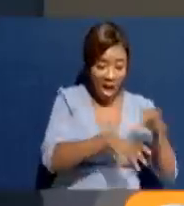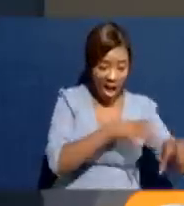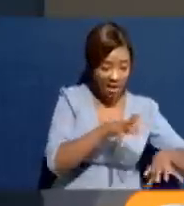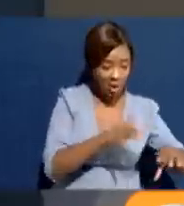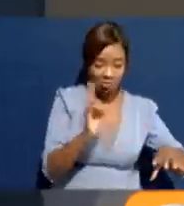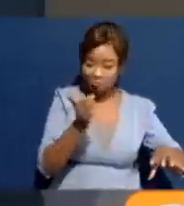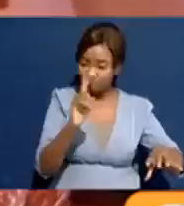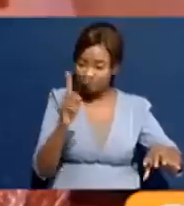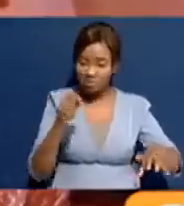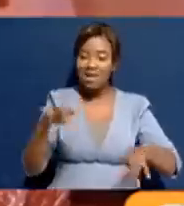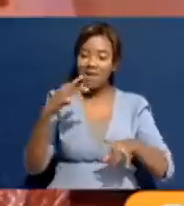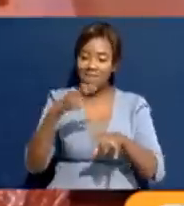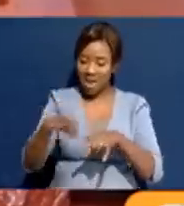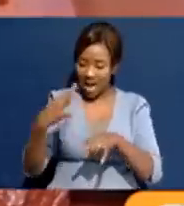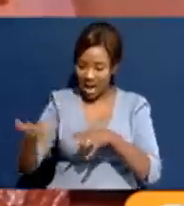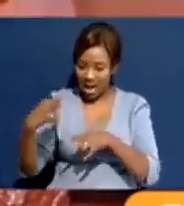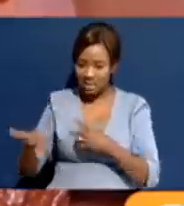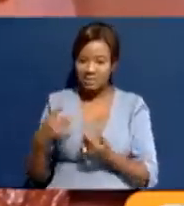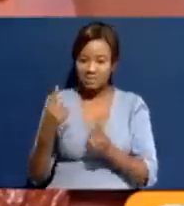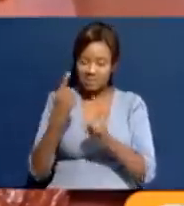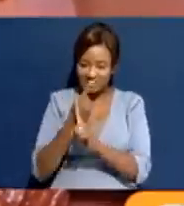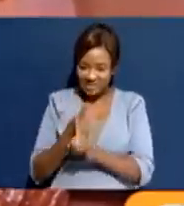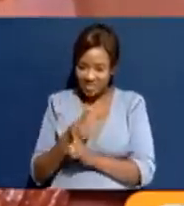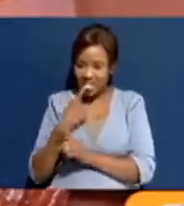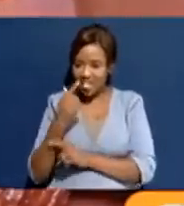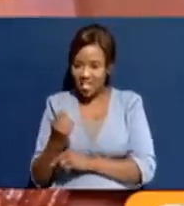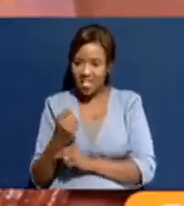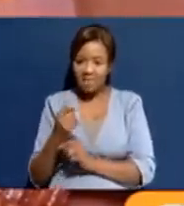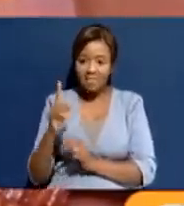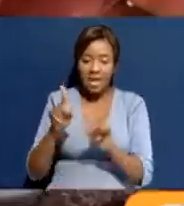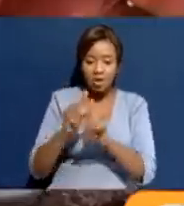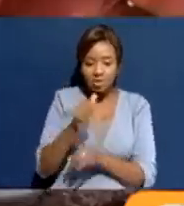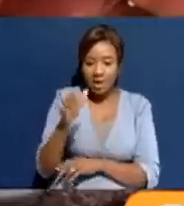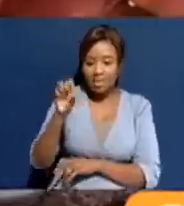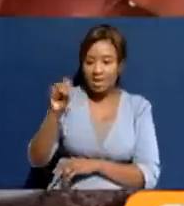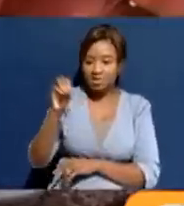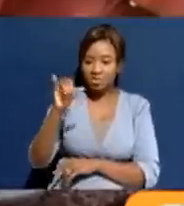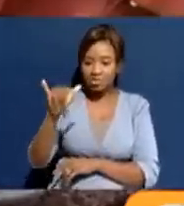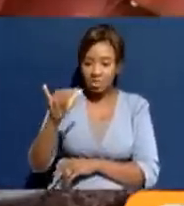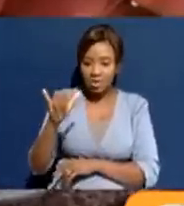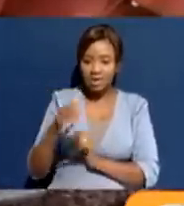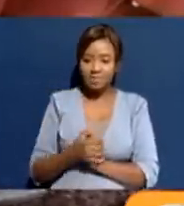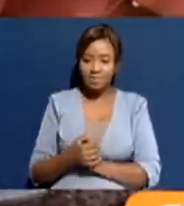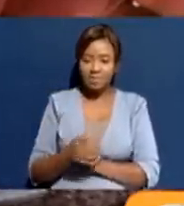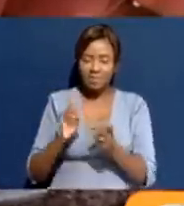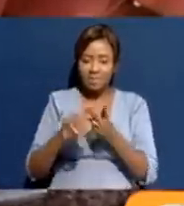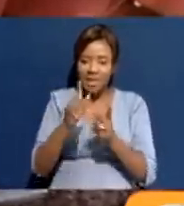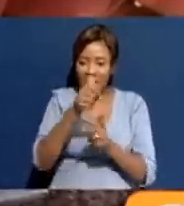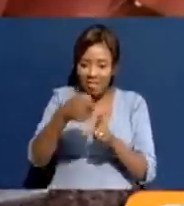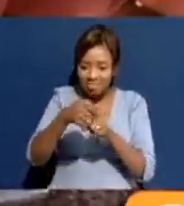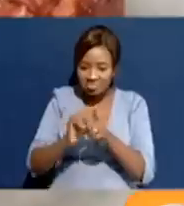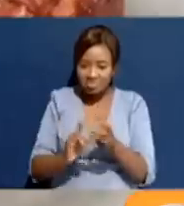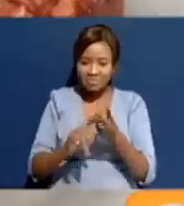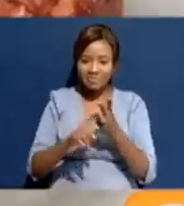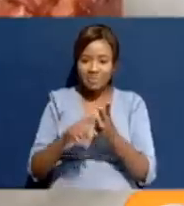rather than depending on animals for meat. Redefine Meat is made up of soy and pea proteins, chickpeas,